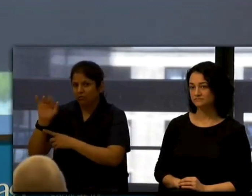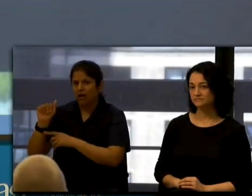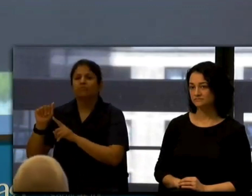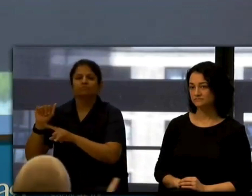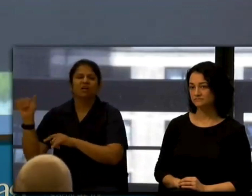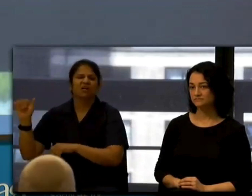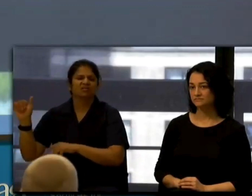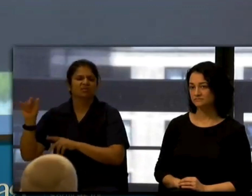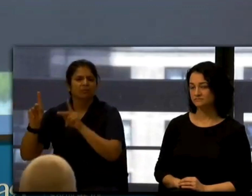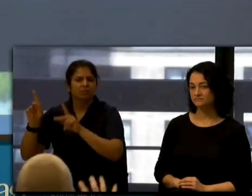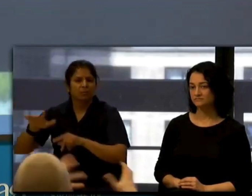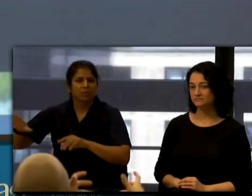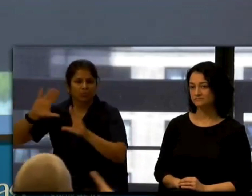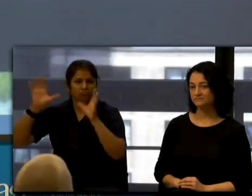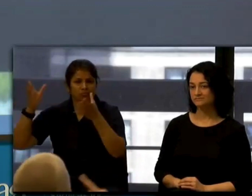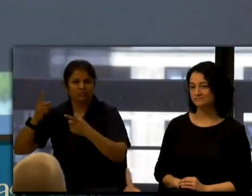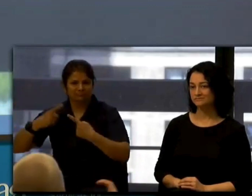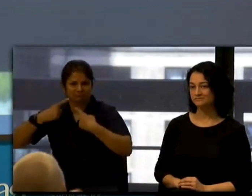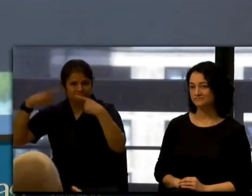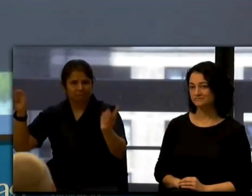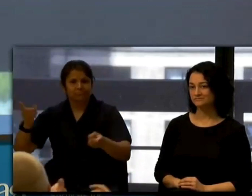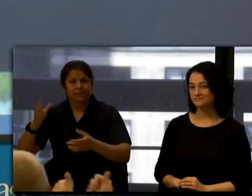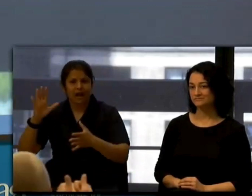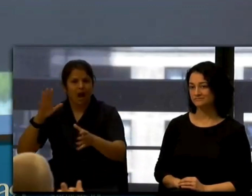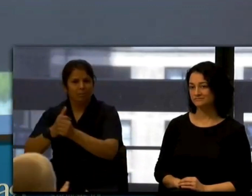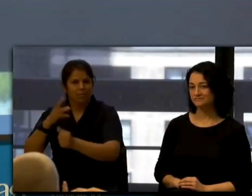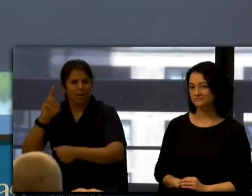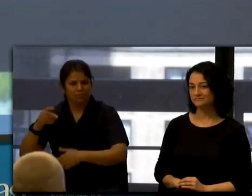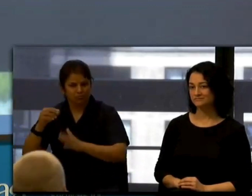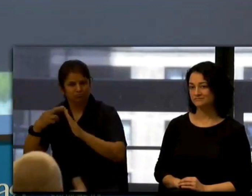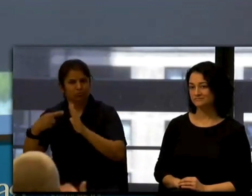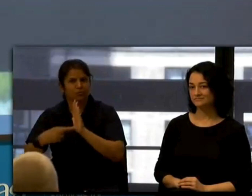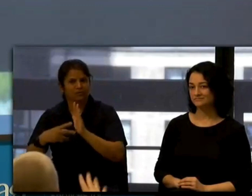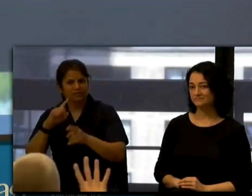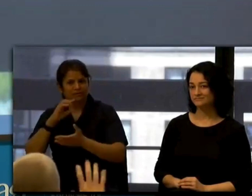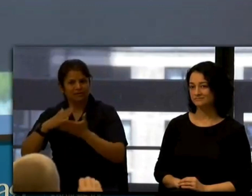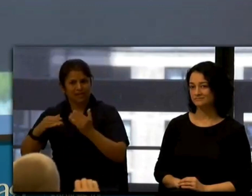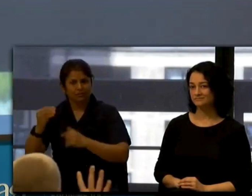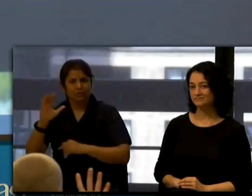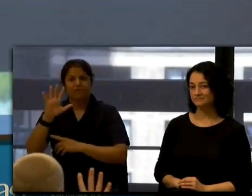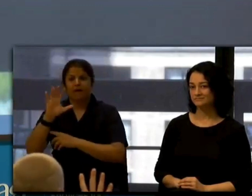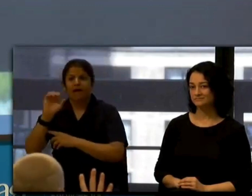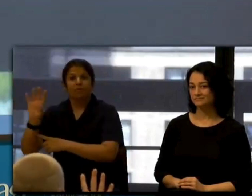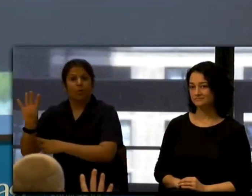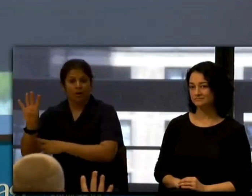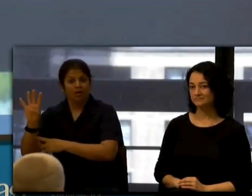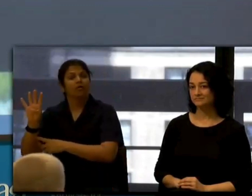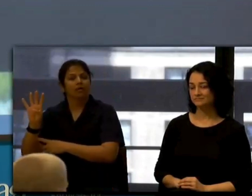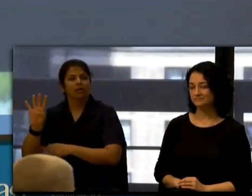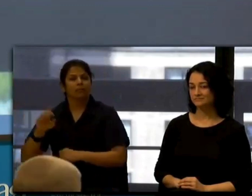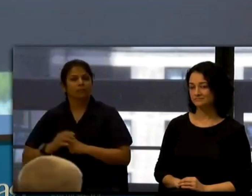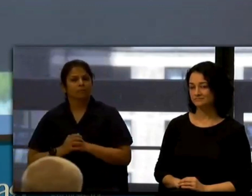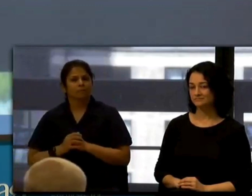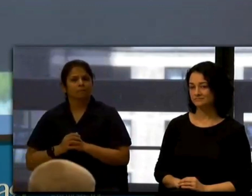the final updated regulations to Section 504 of the